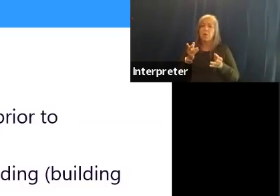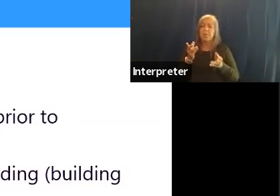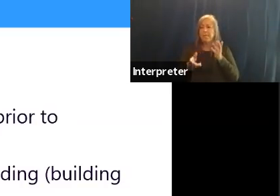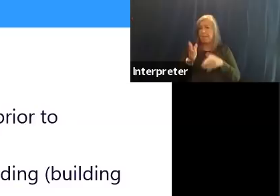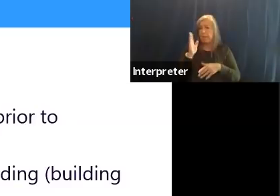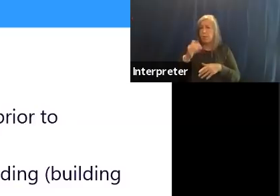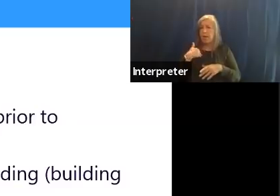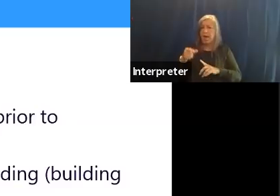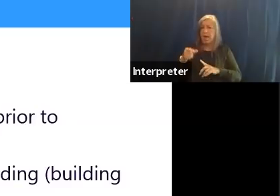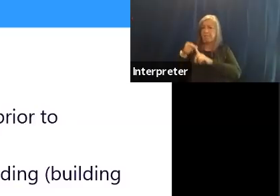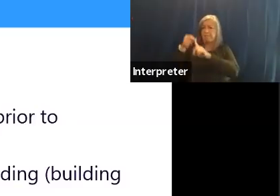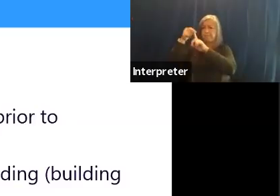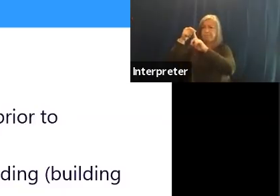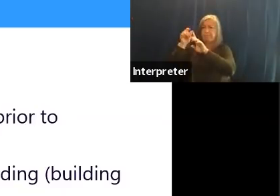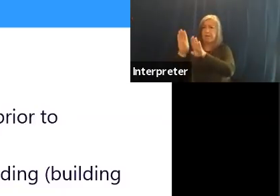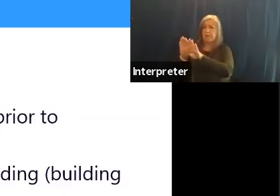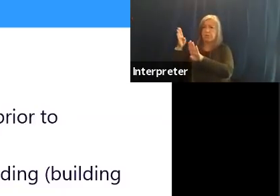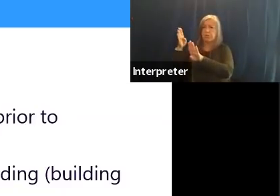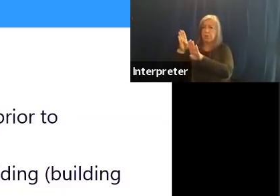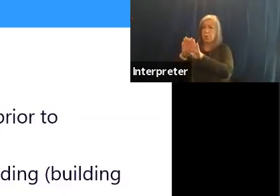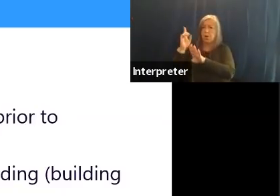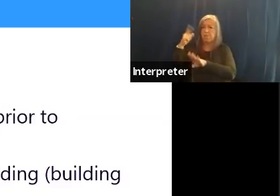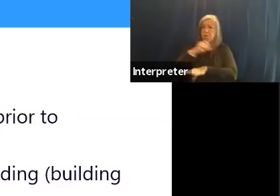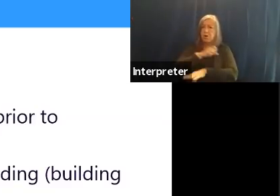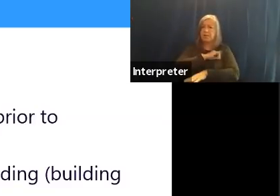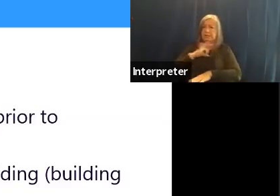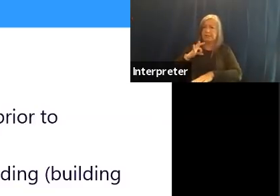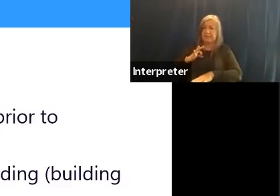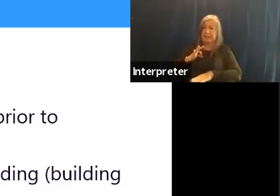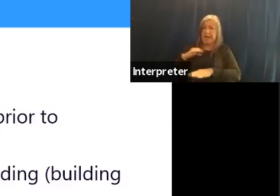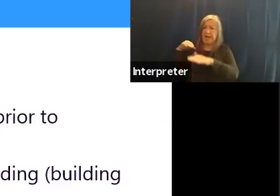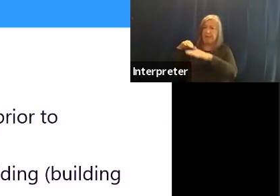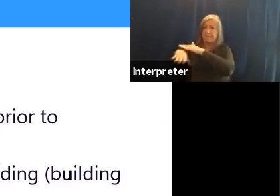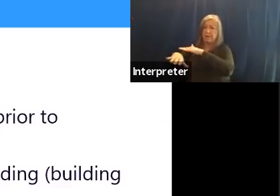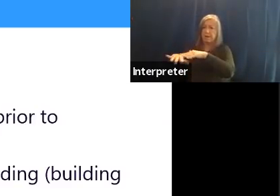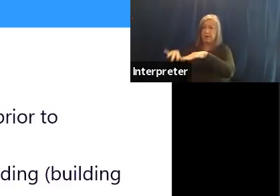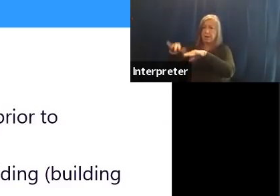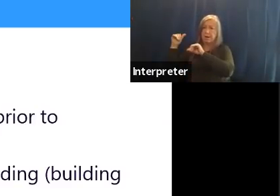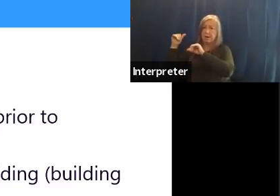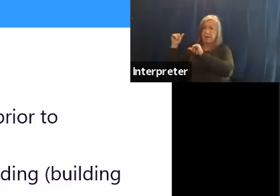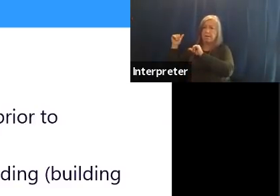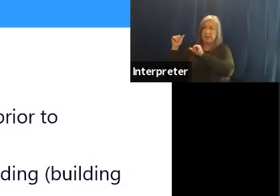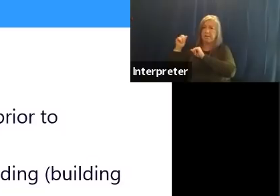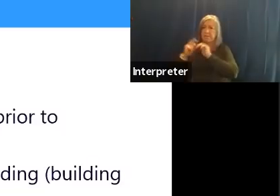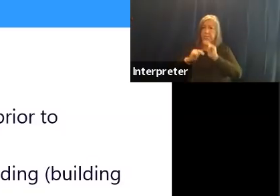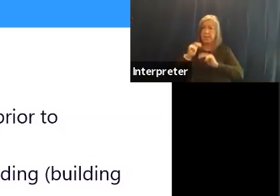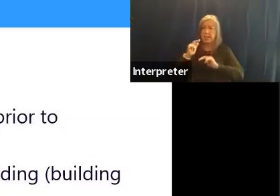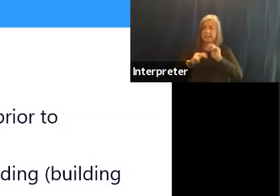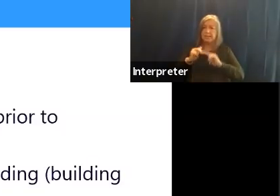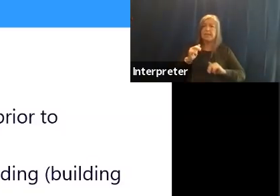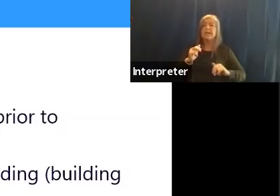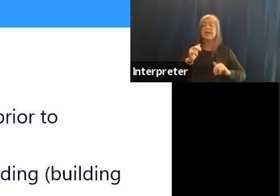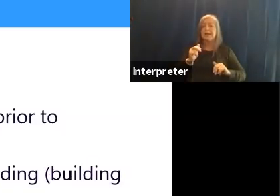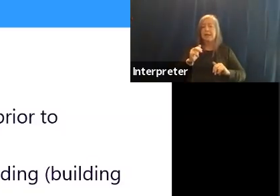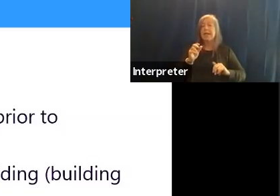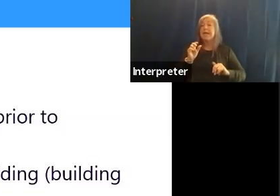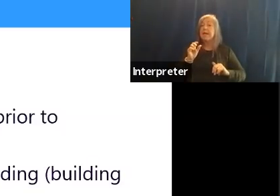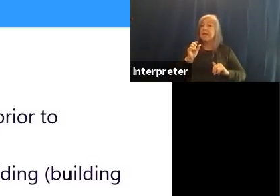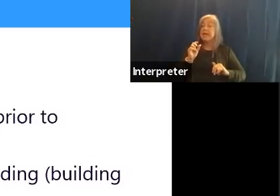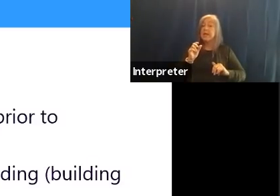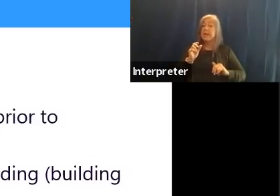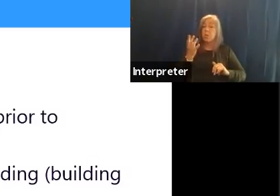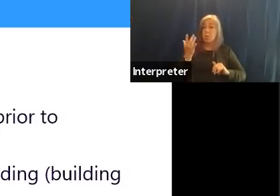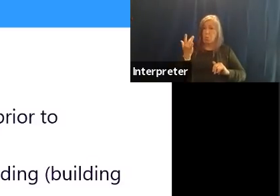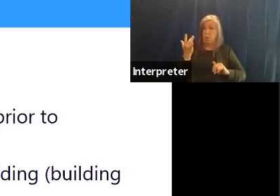for designating doors for staff entry and exit is that if we have multiple programs in the building, we